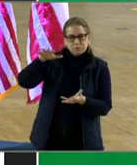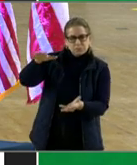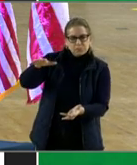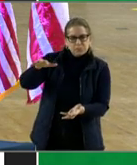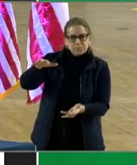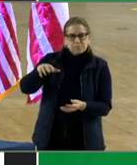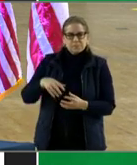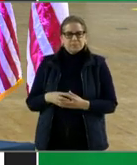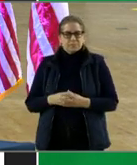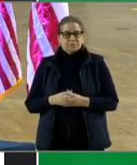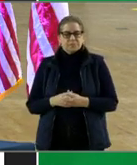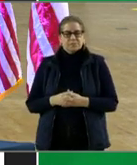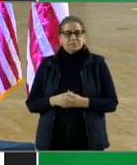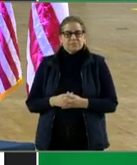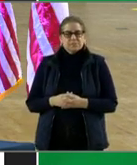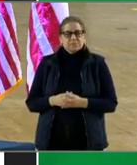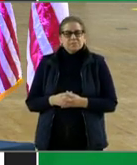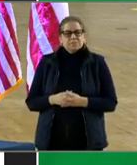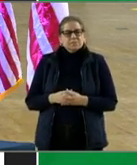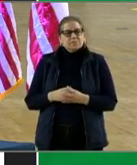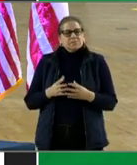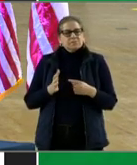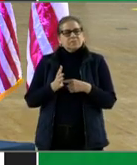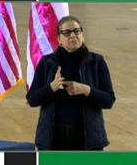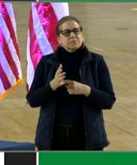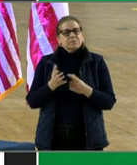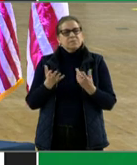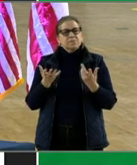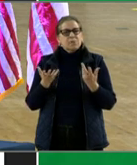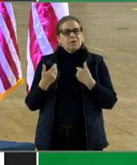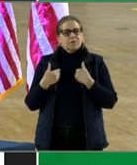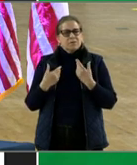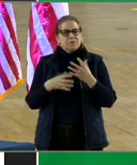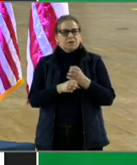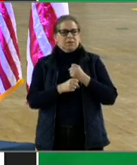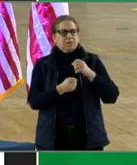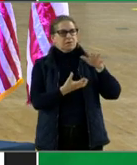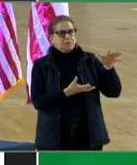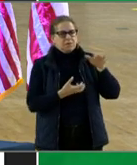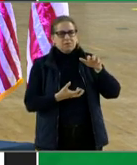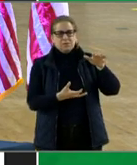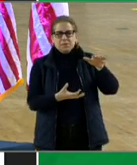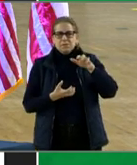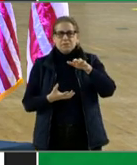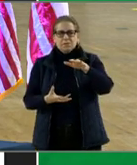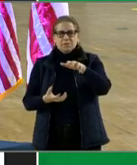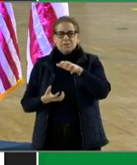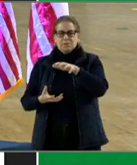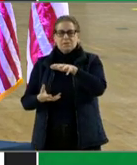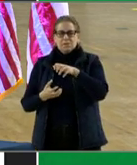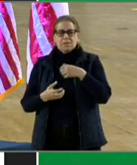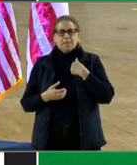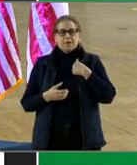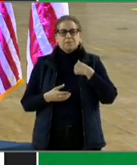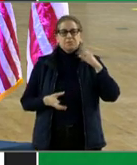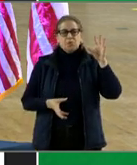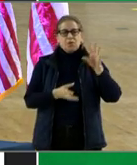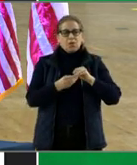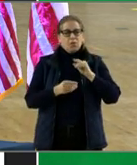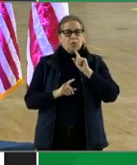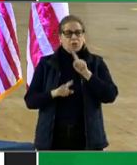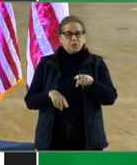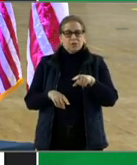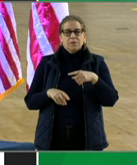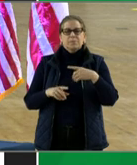a sample of what we are procuring, the total ordered, the total received, what's